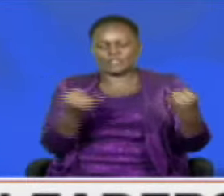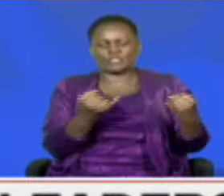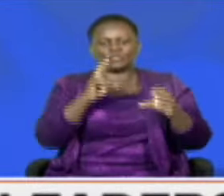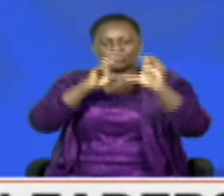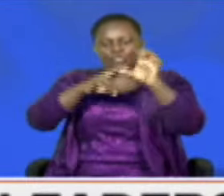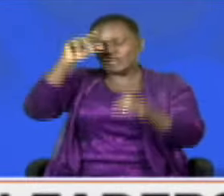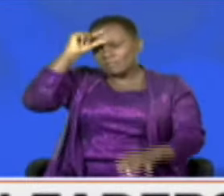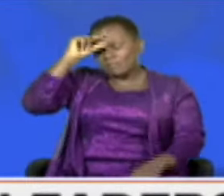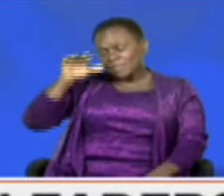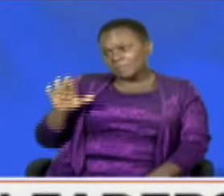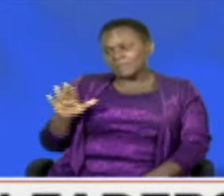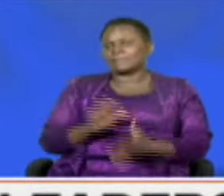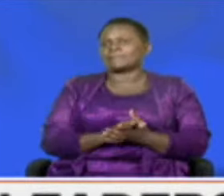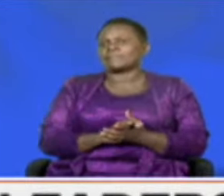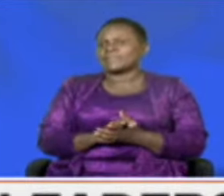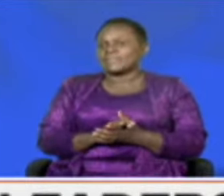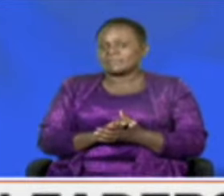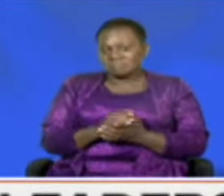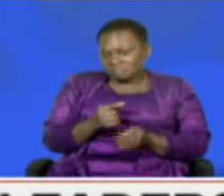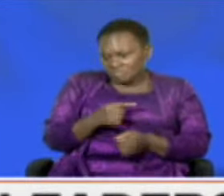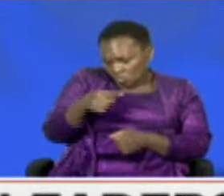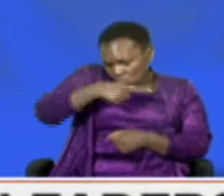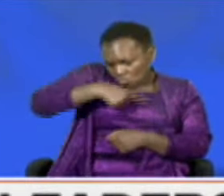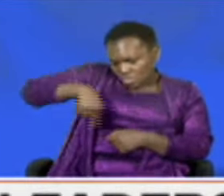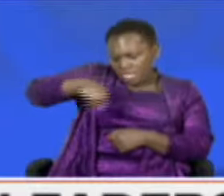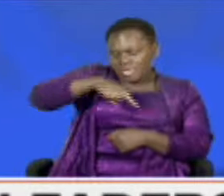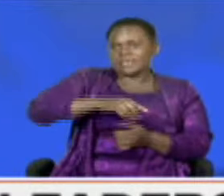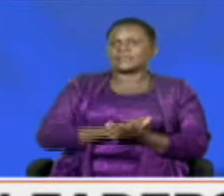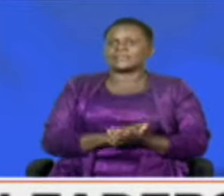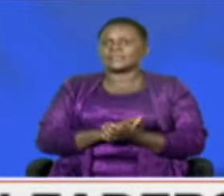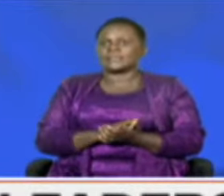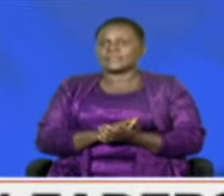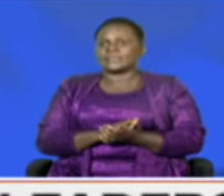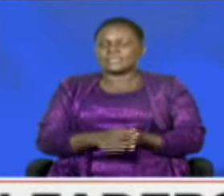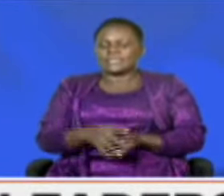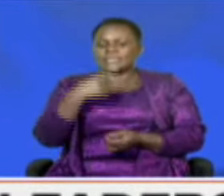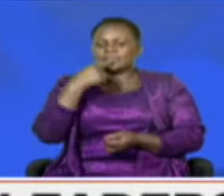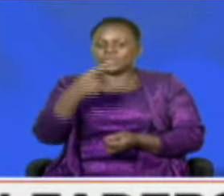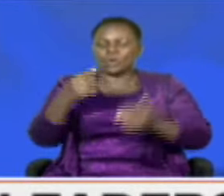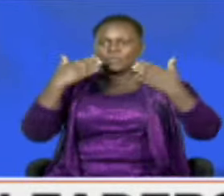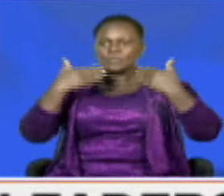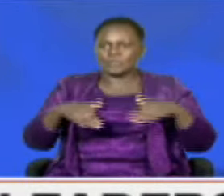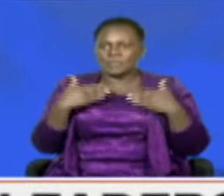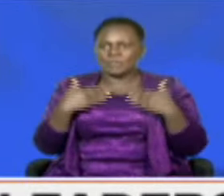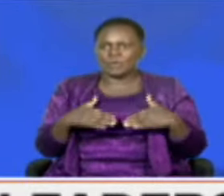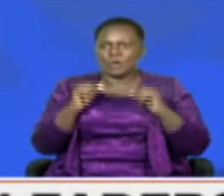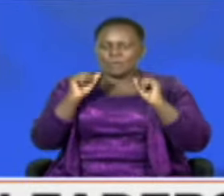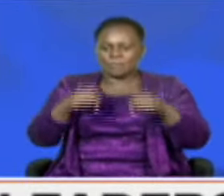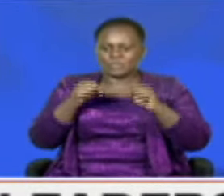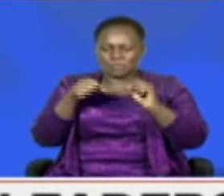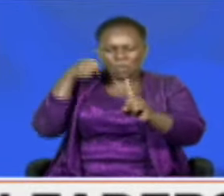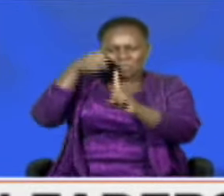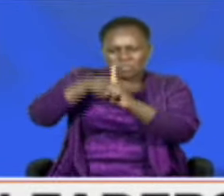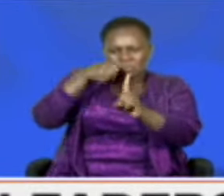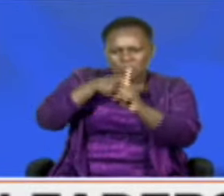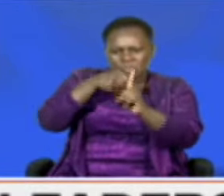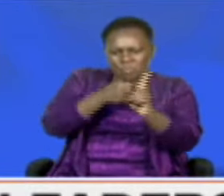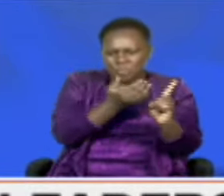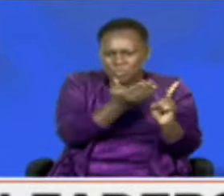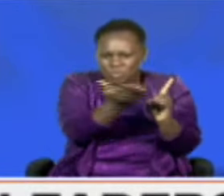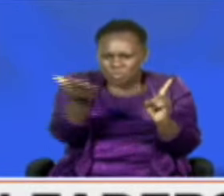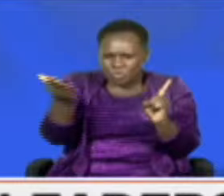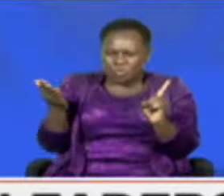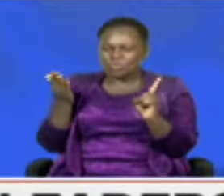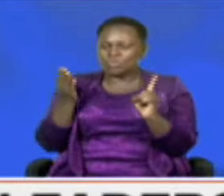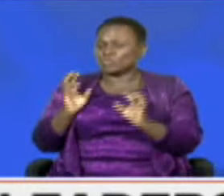join his government. For any of us who stood and told people that we can fight for you, to